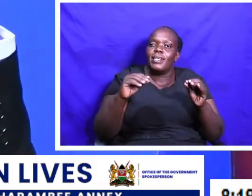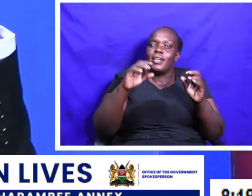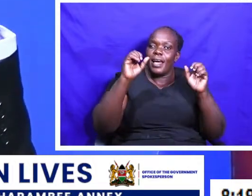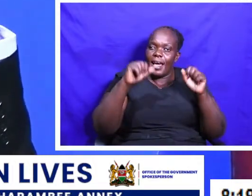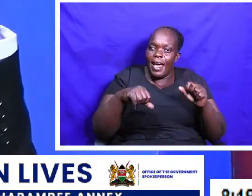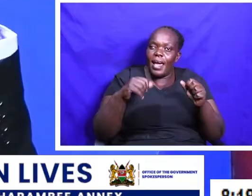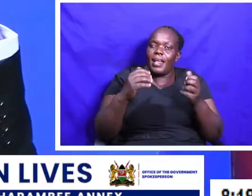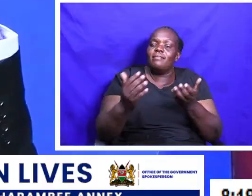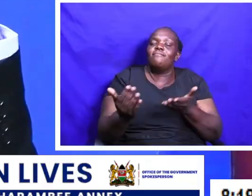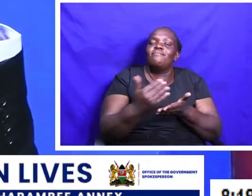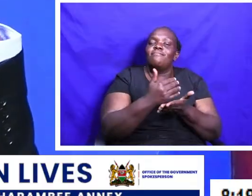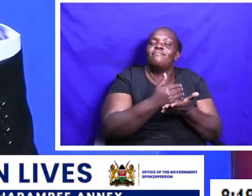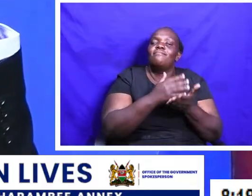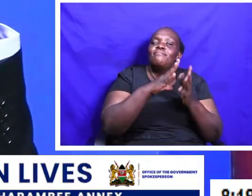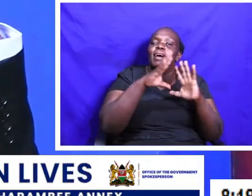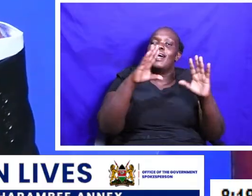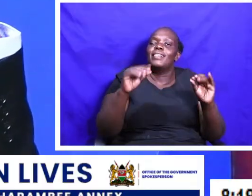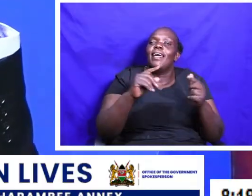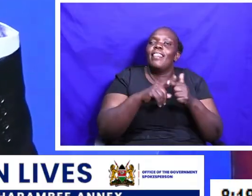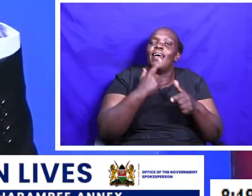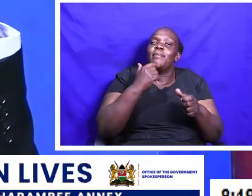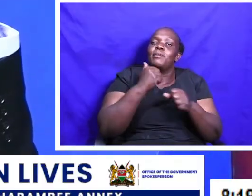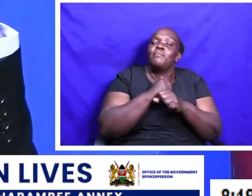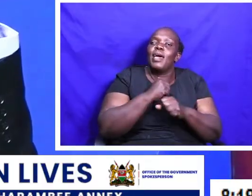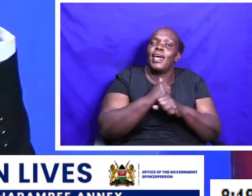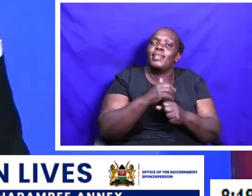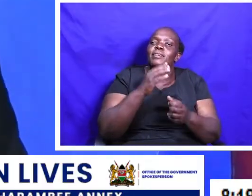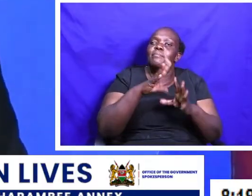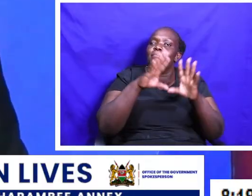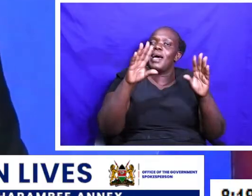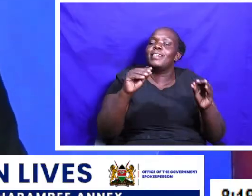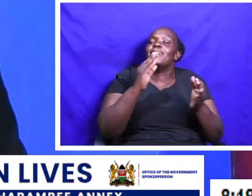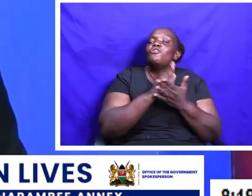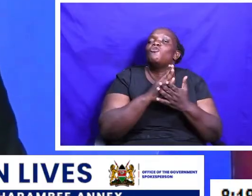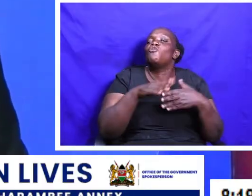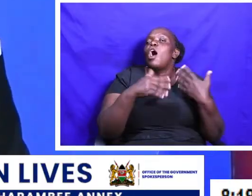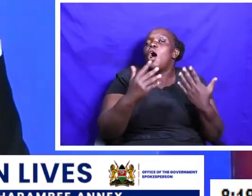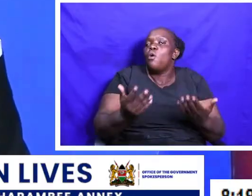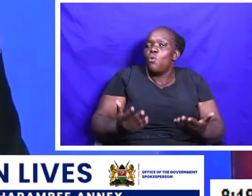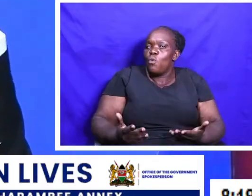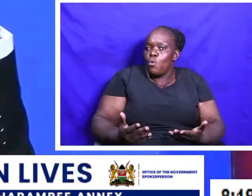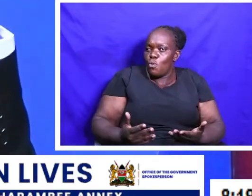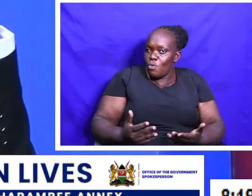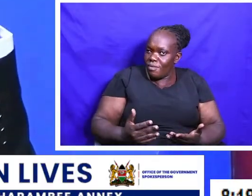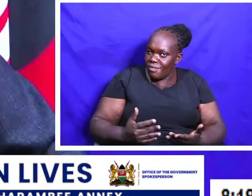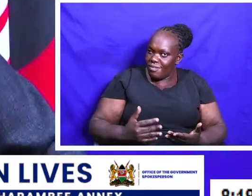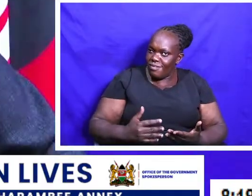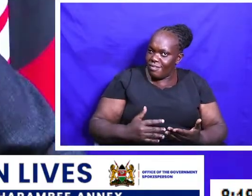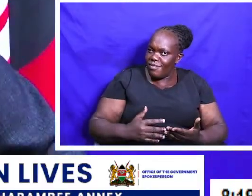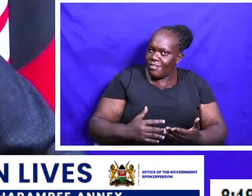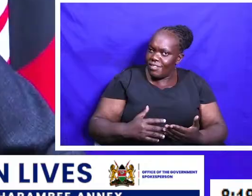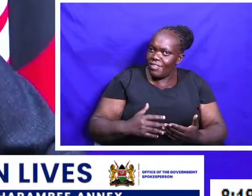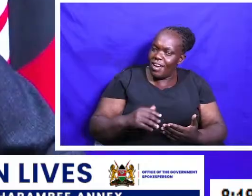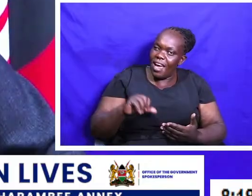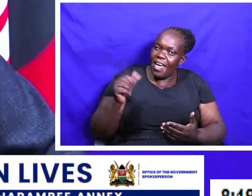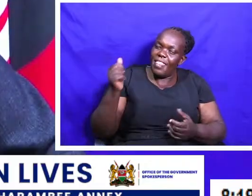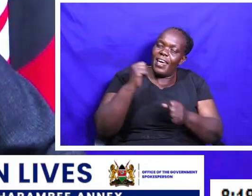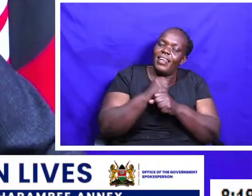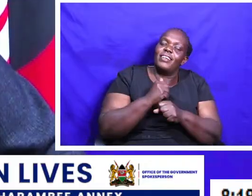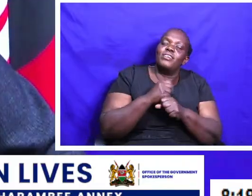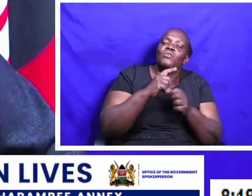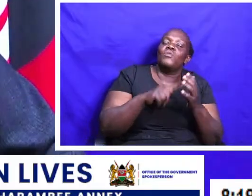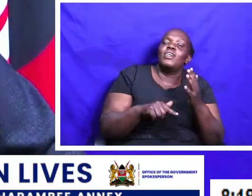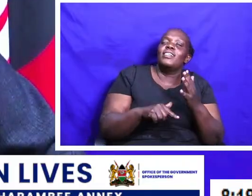I can write advisories. But then how do I make them real? So how did you figure that out, Jaoko? So now what I